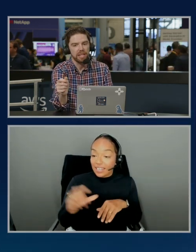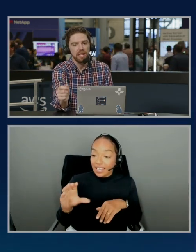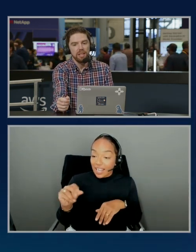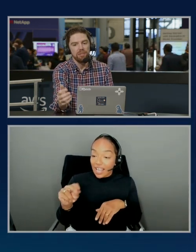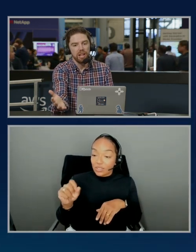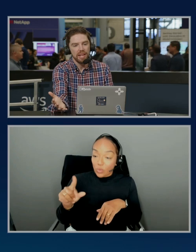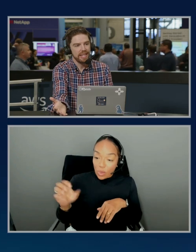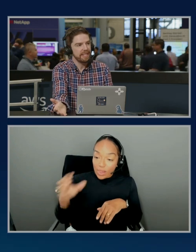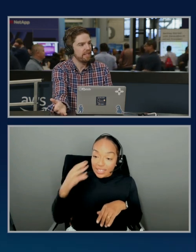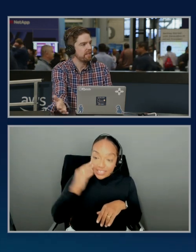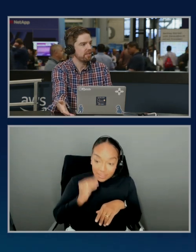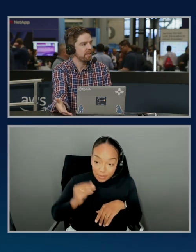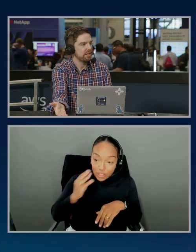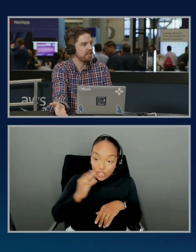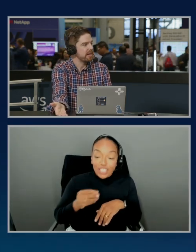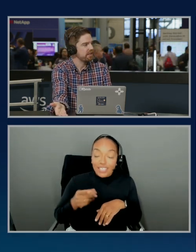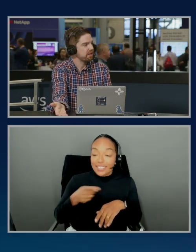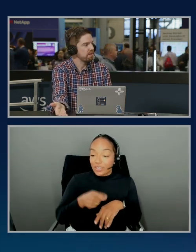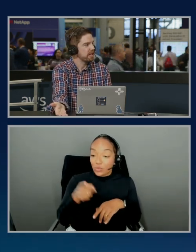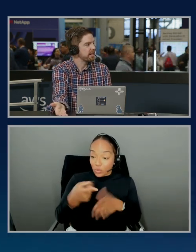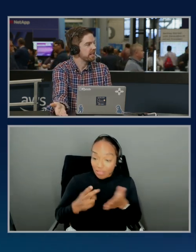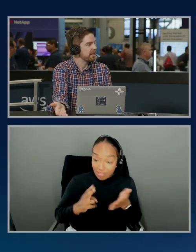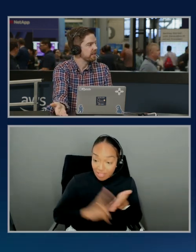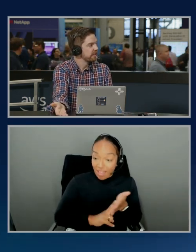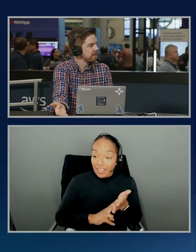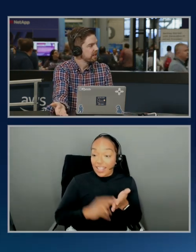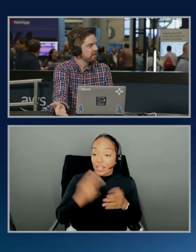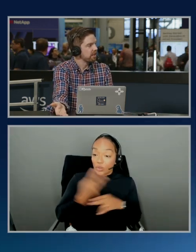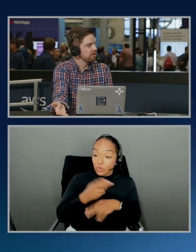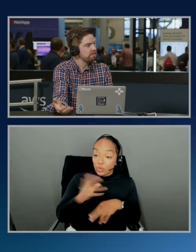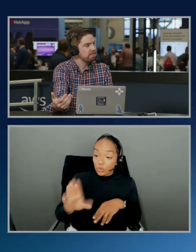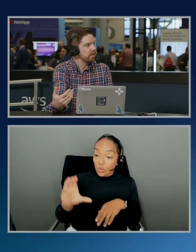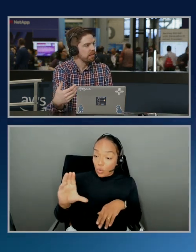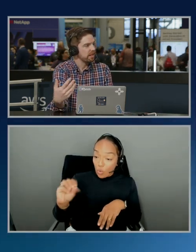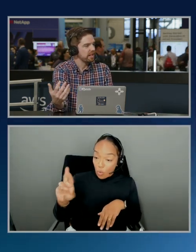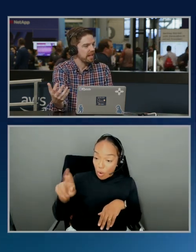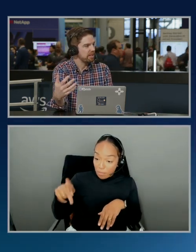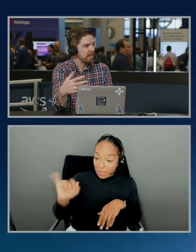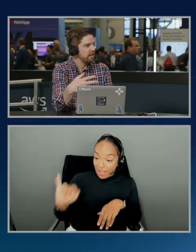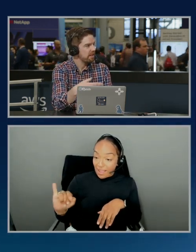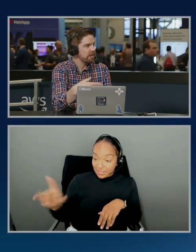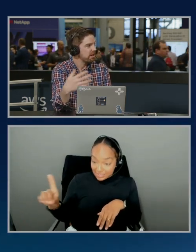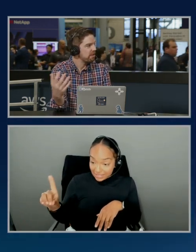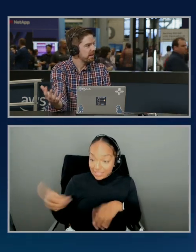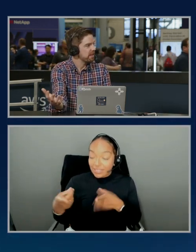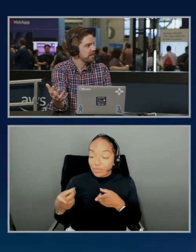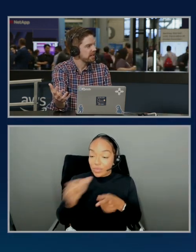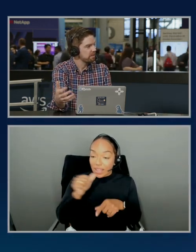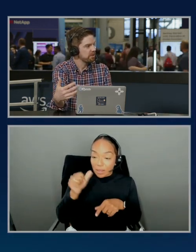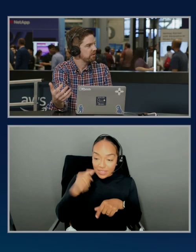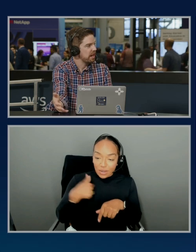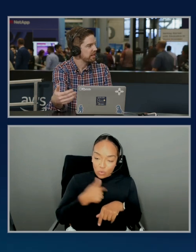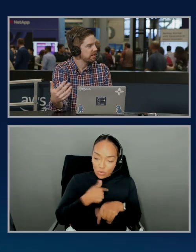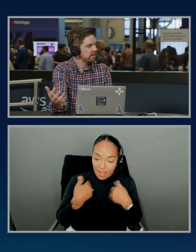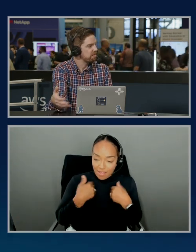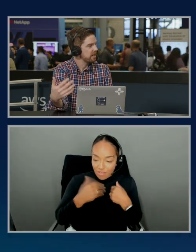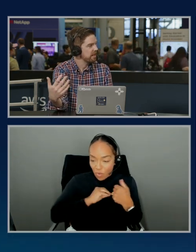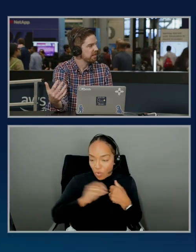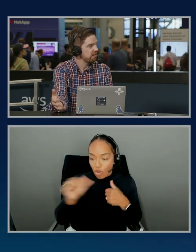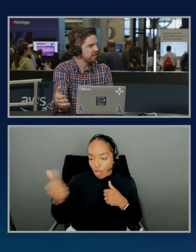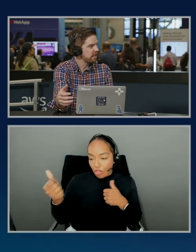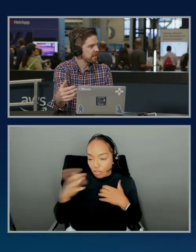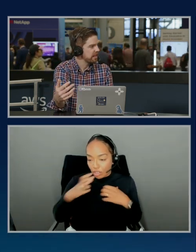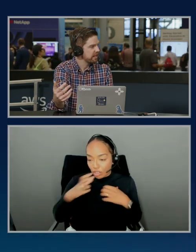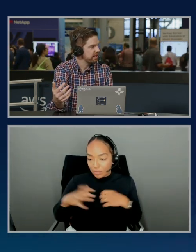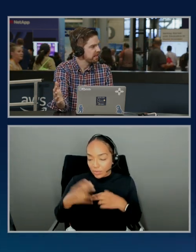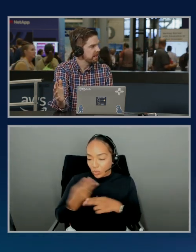console, but you log into this using your standard corporate identity. Okay. So, in Amazon, we have our own. Other customers use Okta or Ping